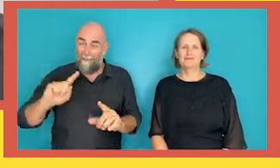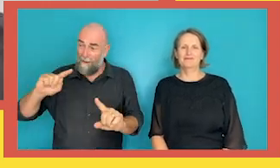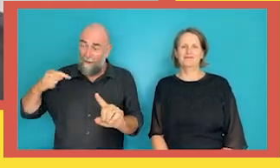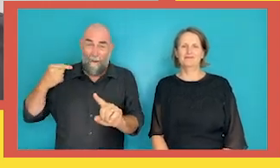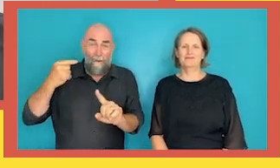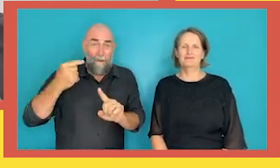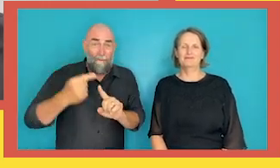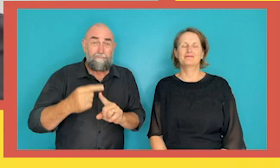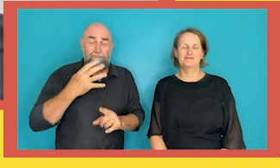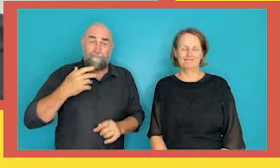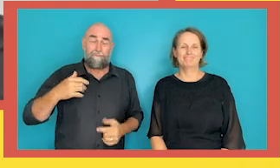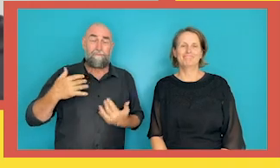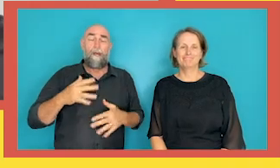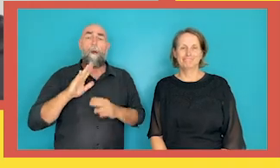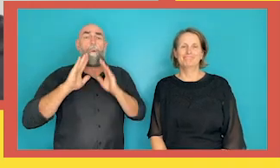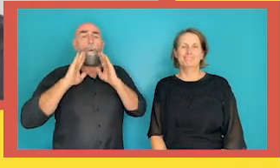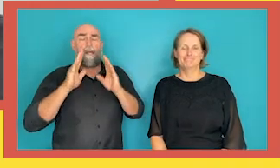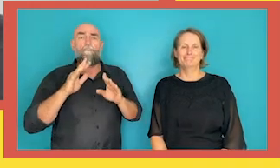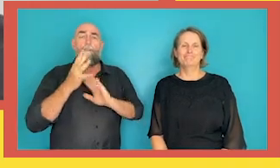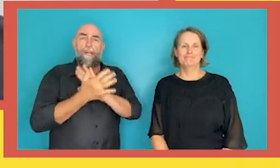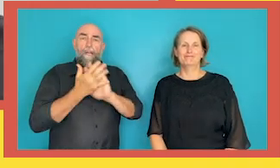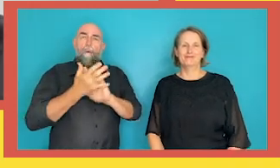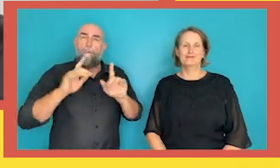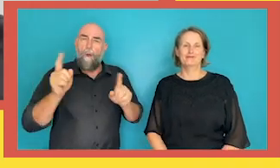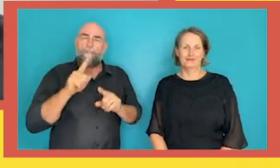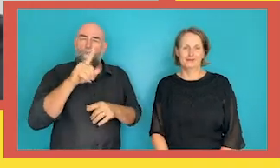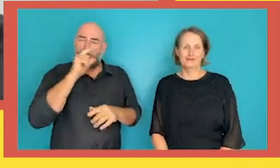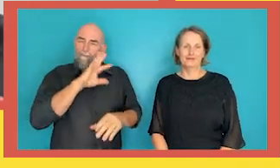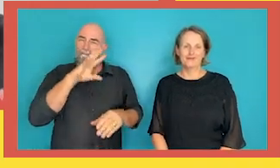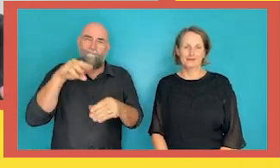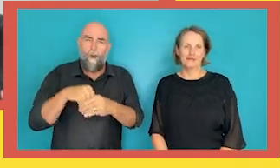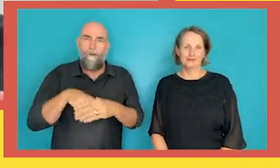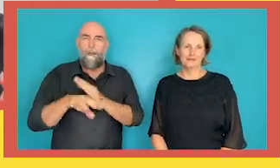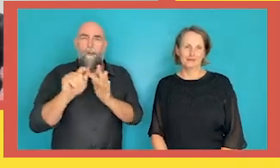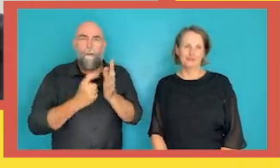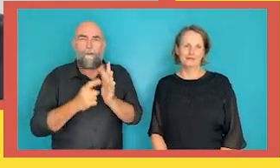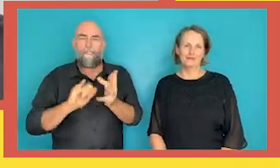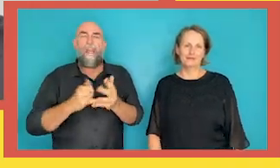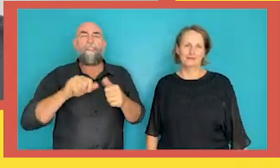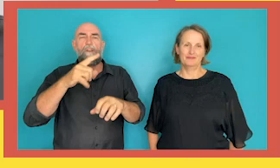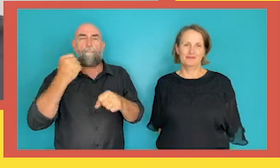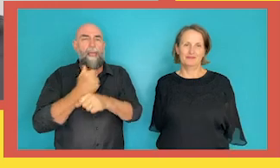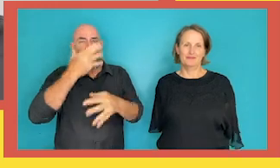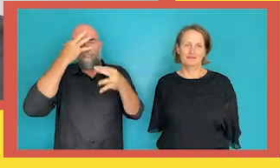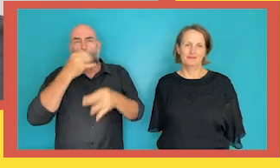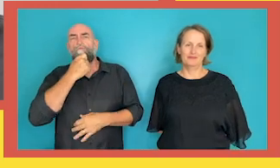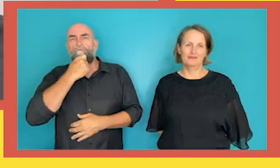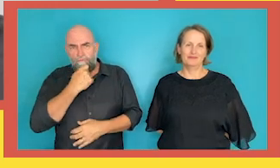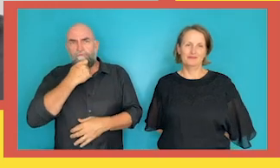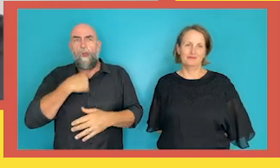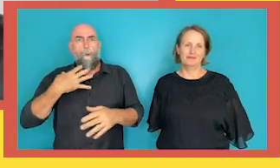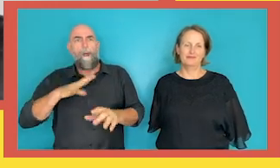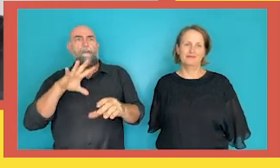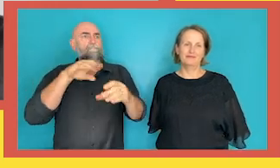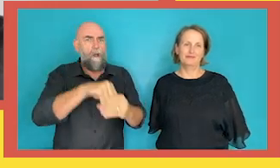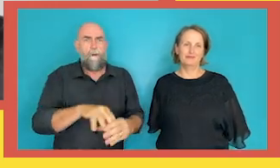and that allows an early qualification allows you to plan your year out, and you get to compete at exactly the tournaments that you think will get